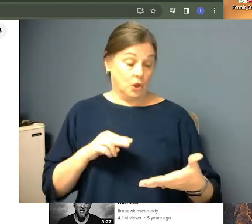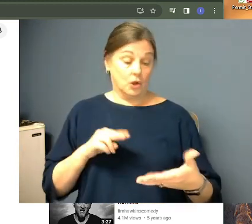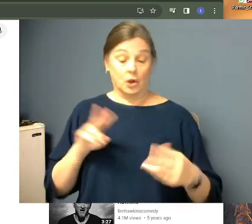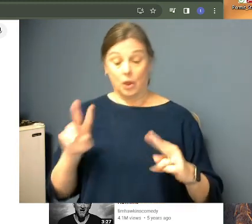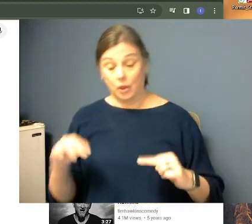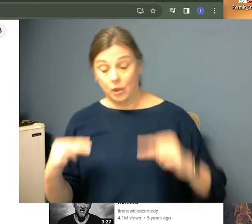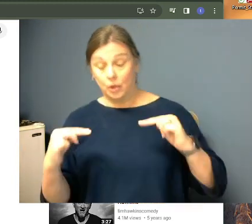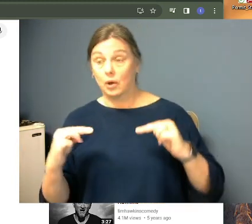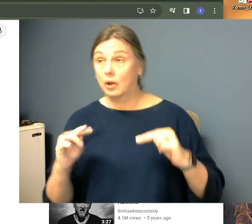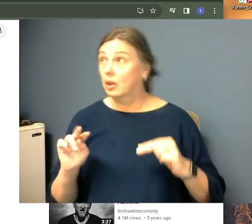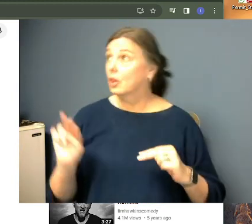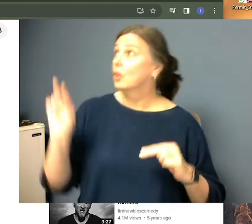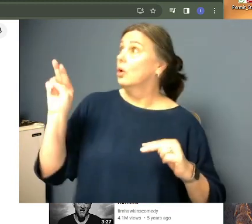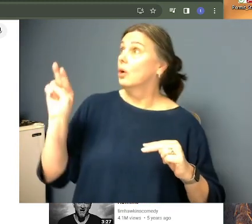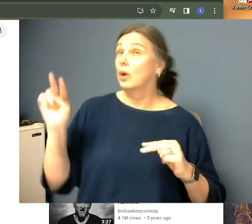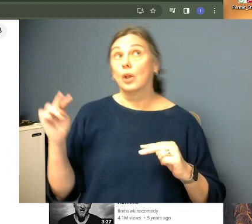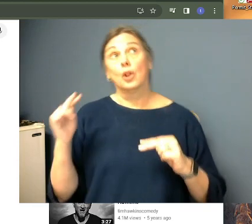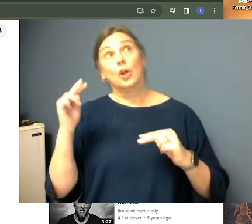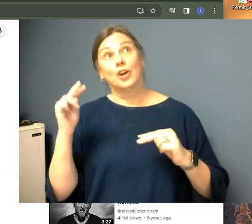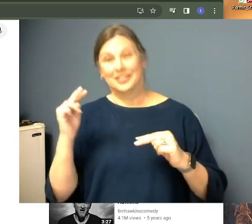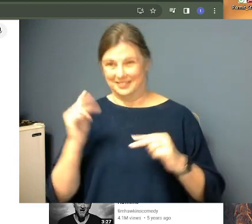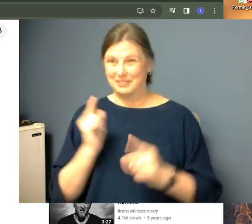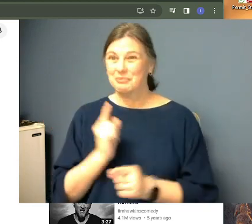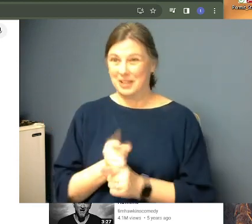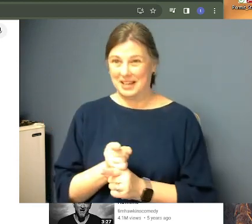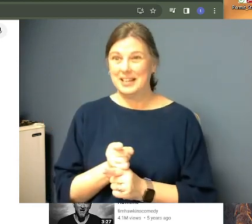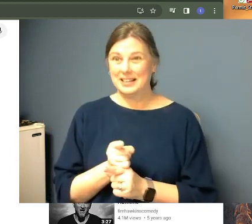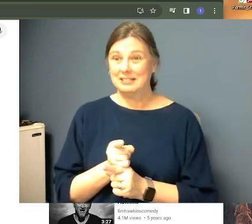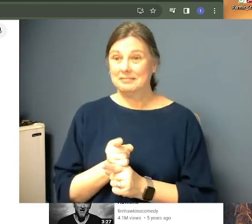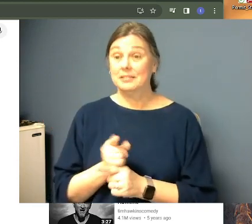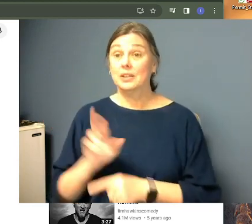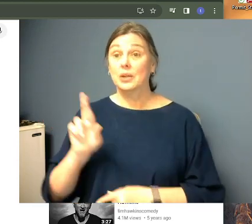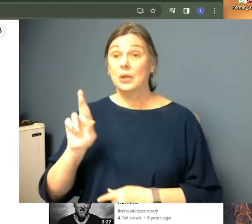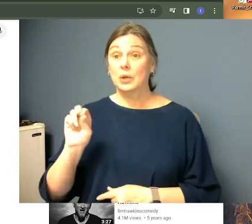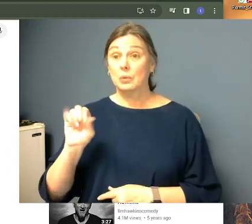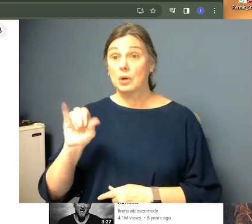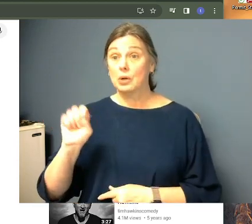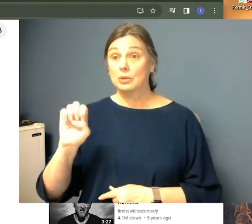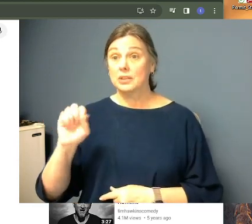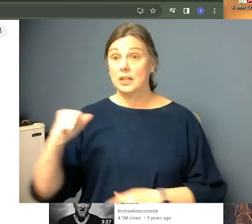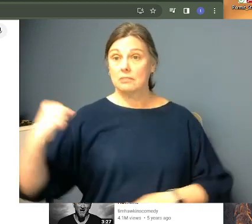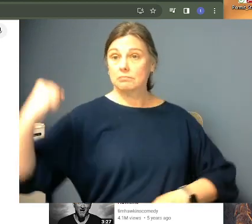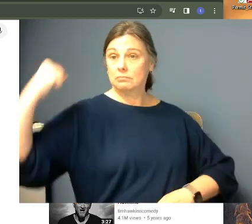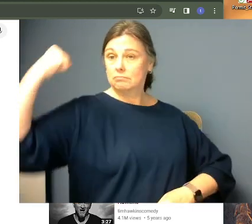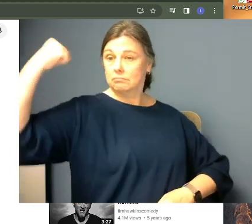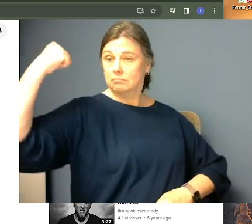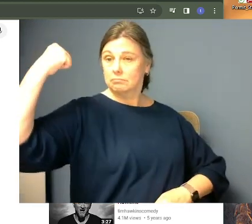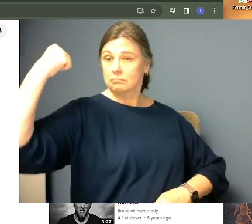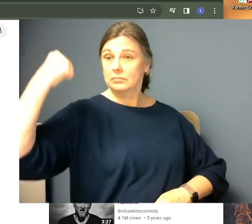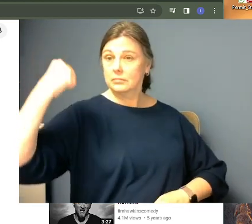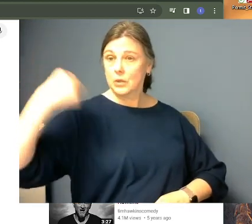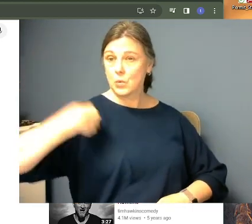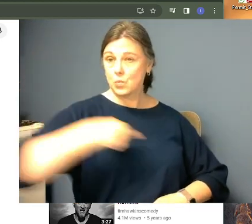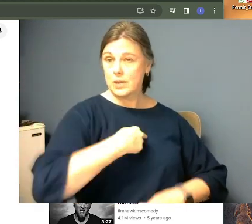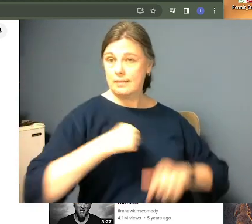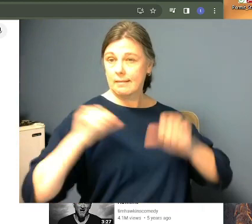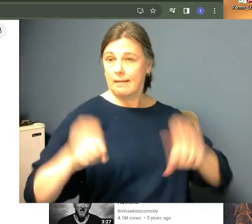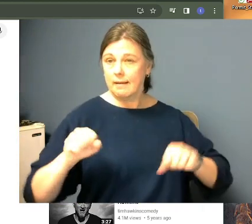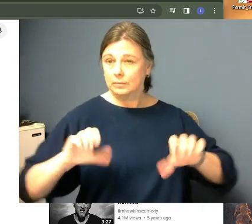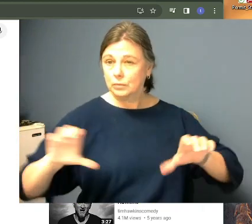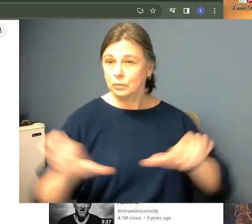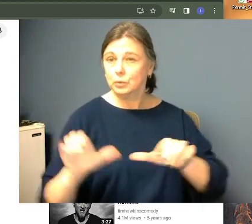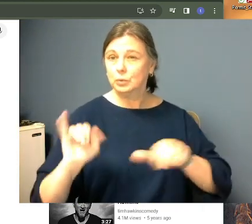the eyes. And so this Rosie, when she says we can do it, she's looking at